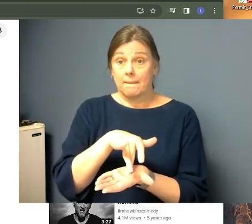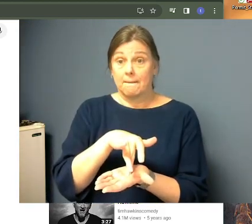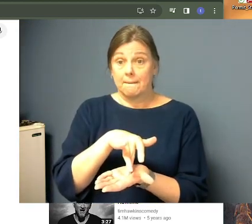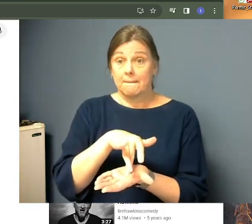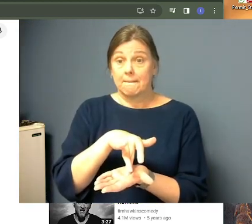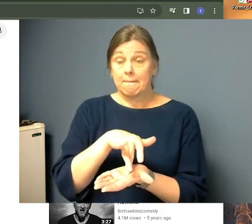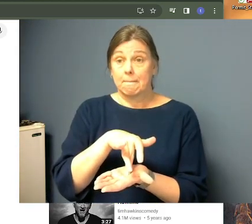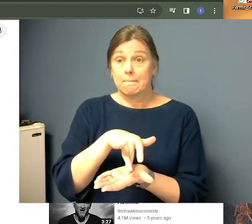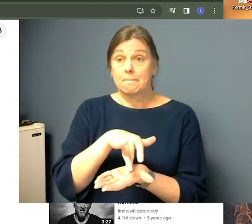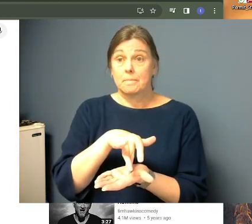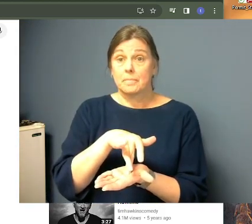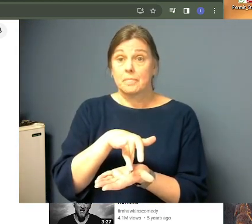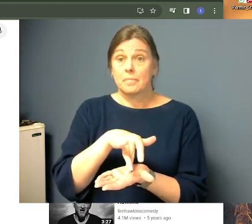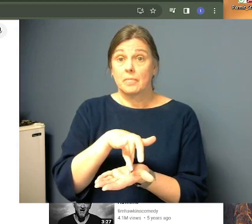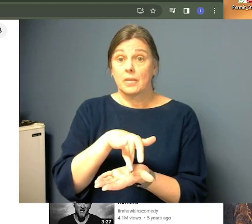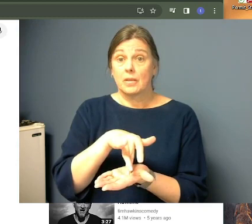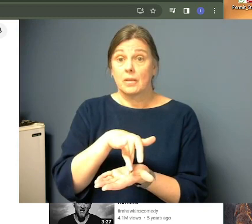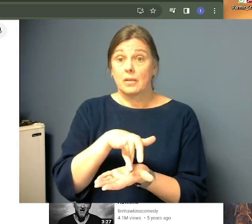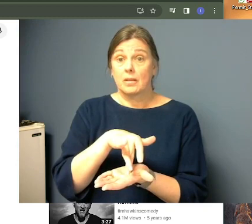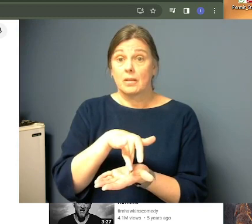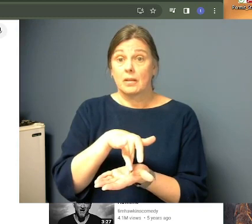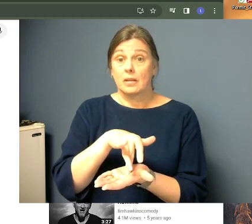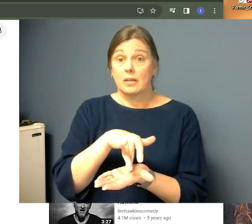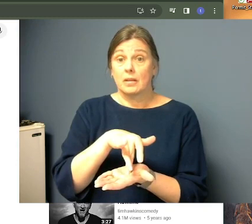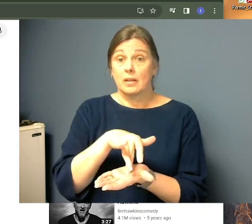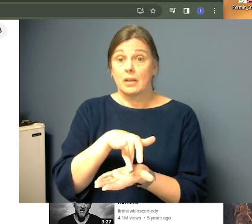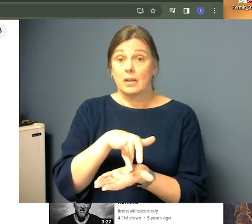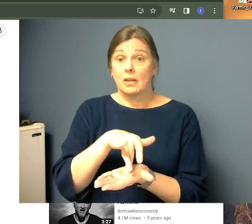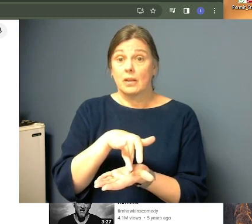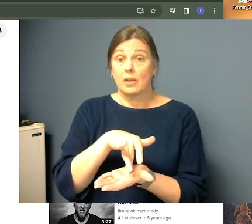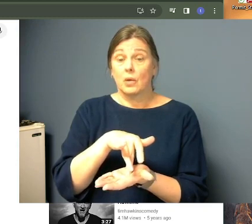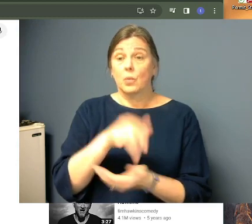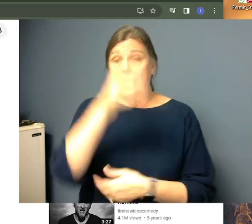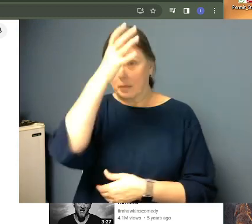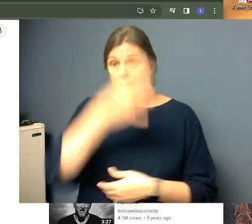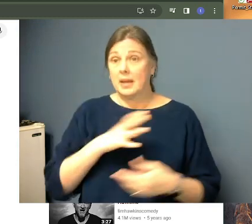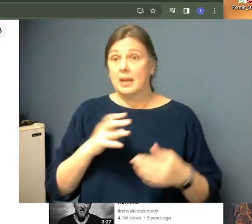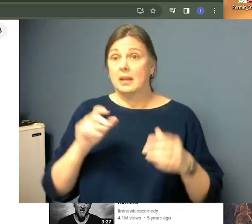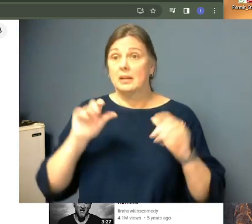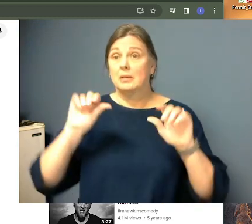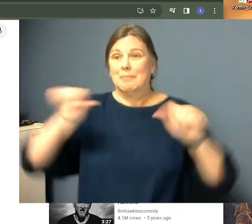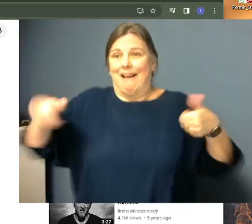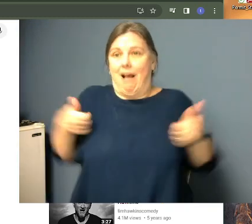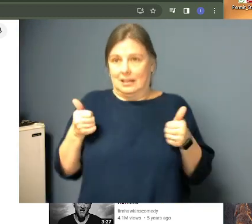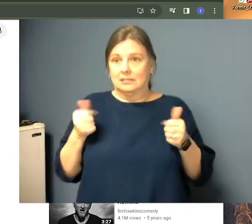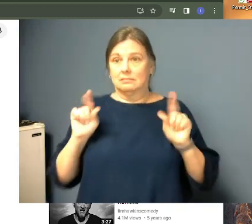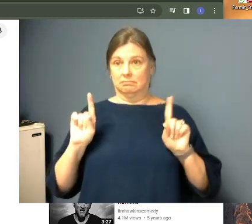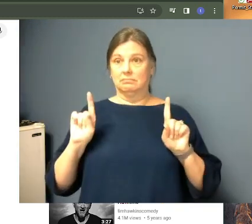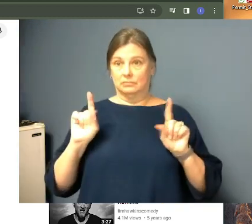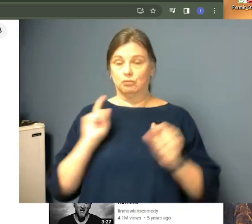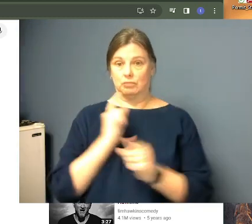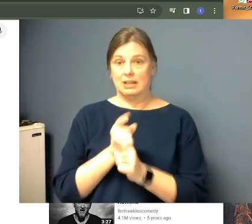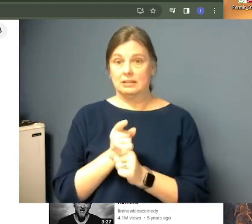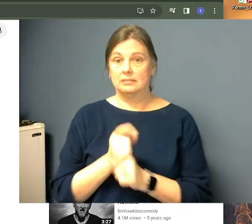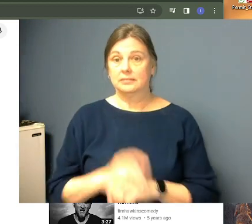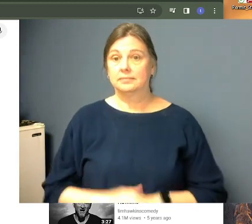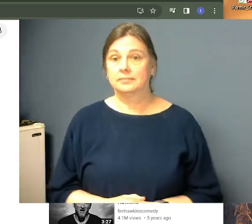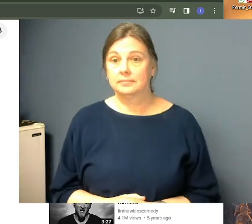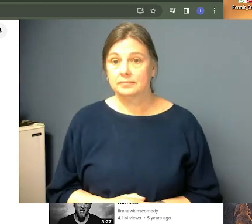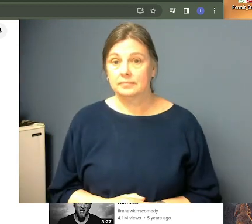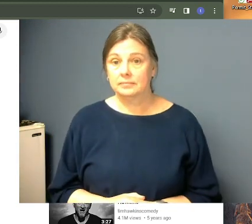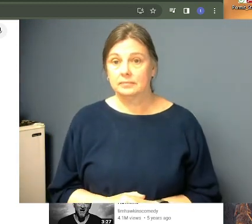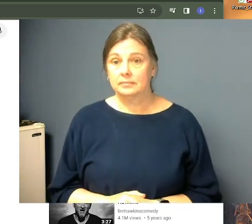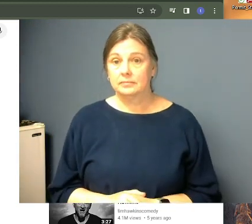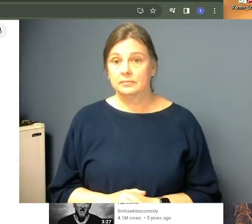she wasn't quite as center. It was more, they were right by each other. And then pitch in and help, again, you've